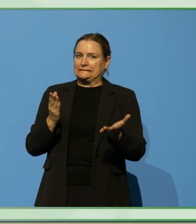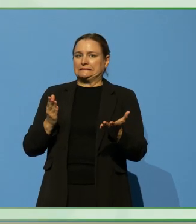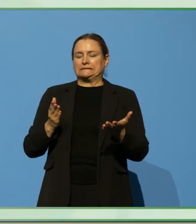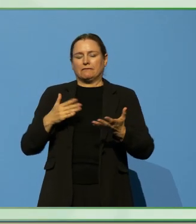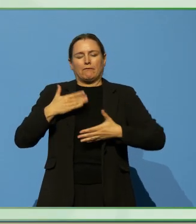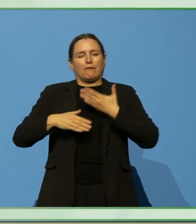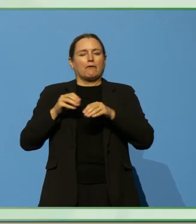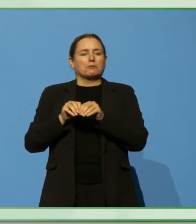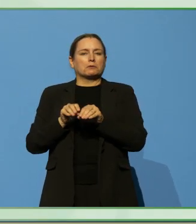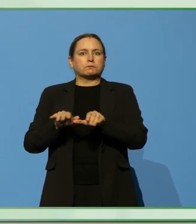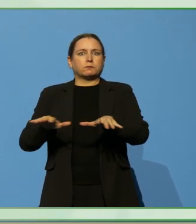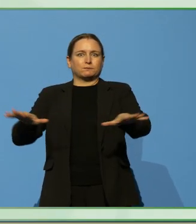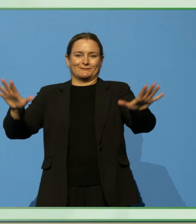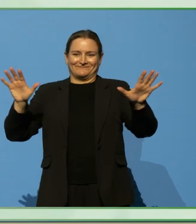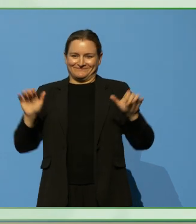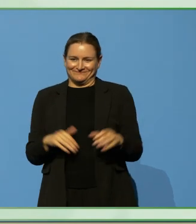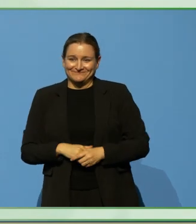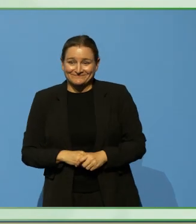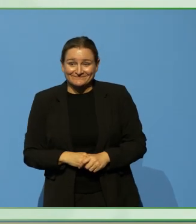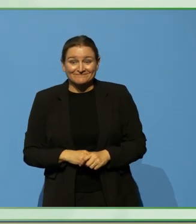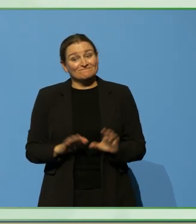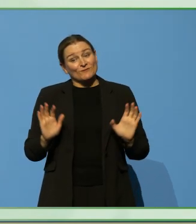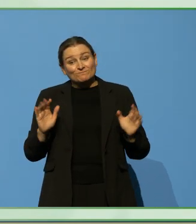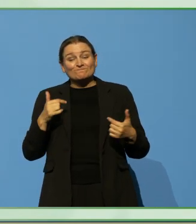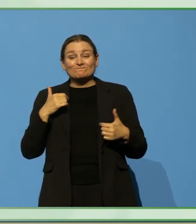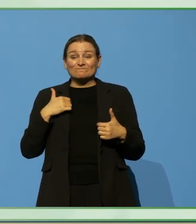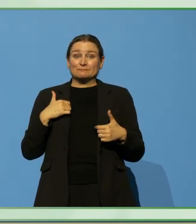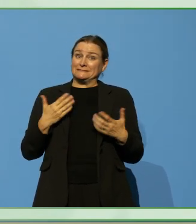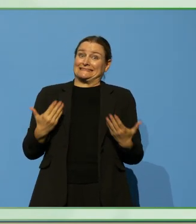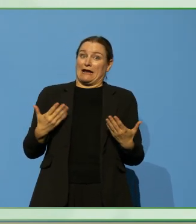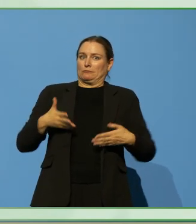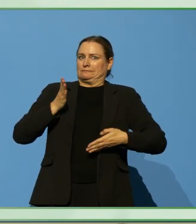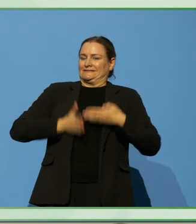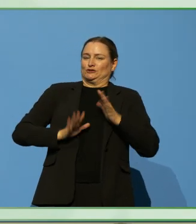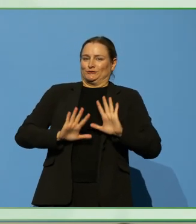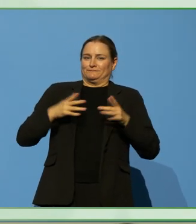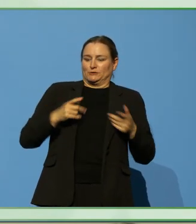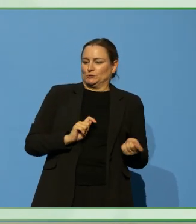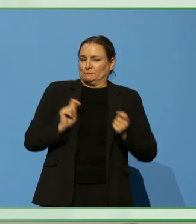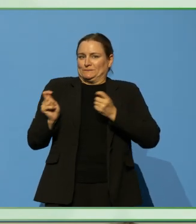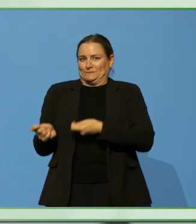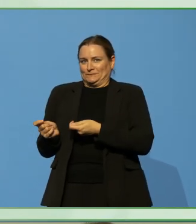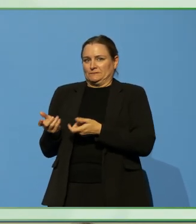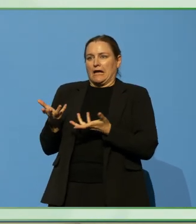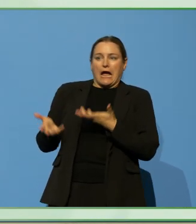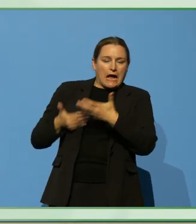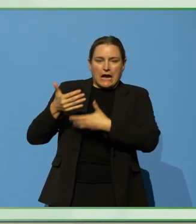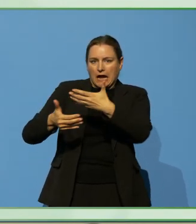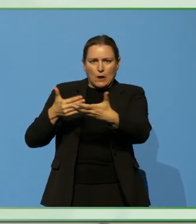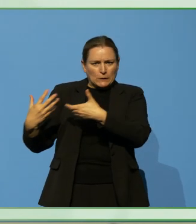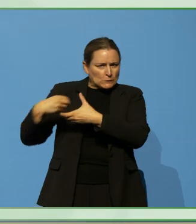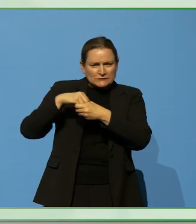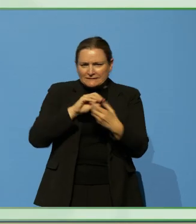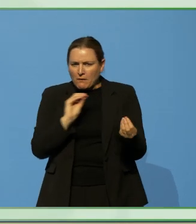value to have. I'll stop here, and then later on I will say a bit more on how we do inclusiveness. Thank you.